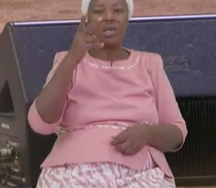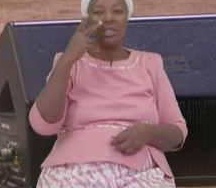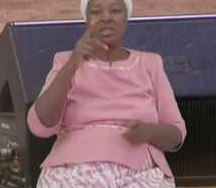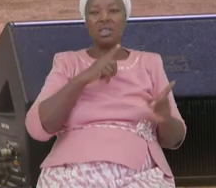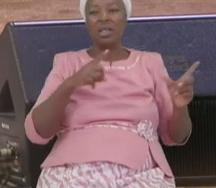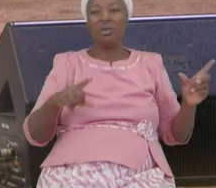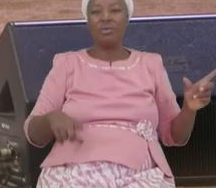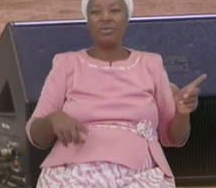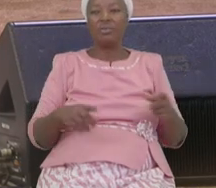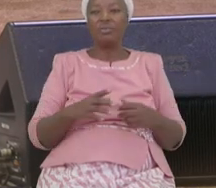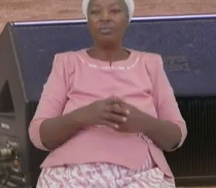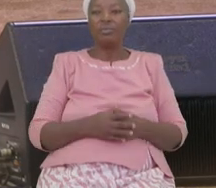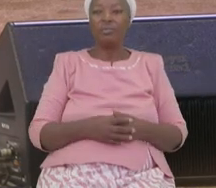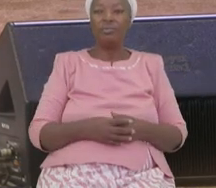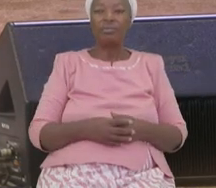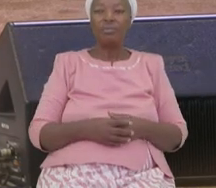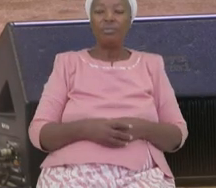the Lord.